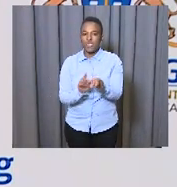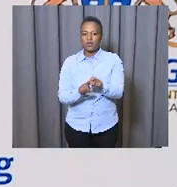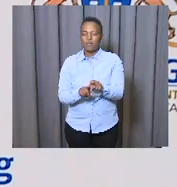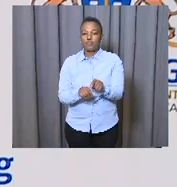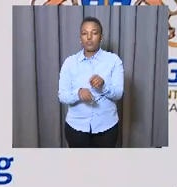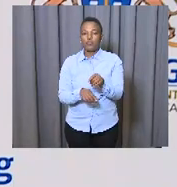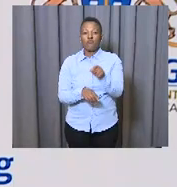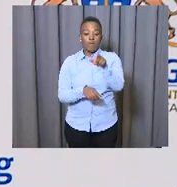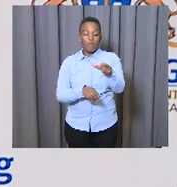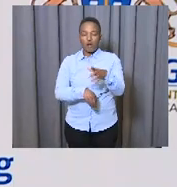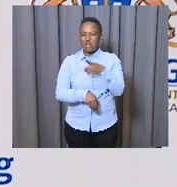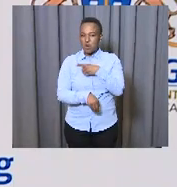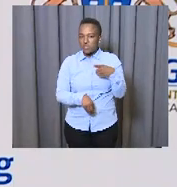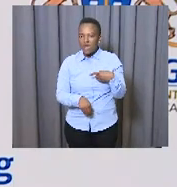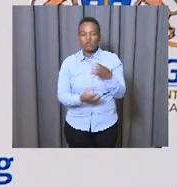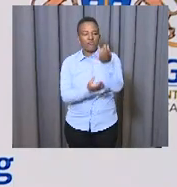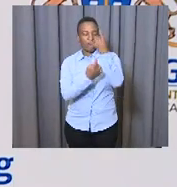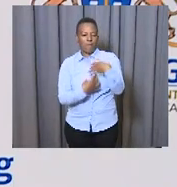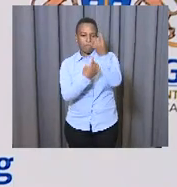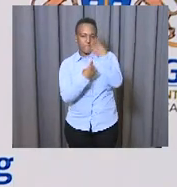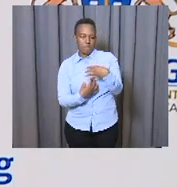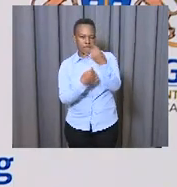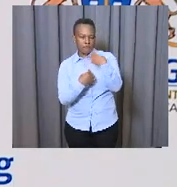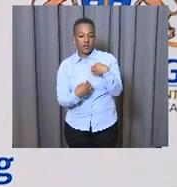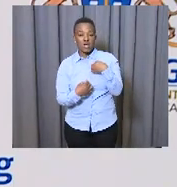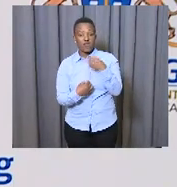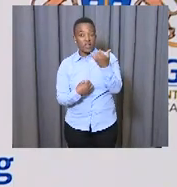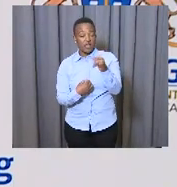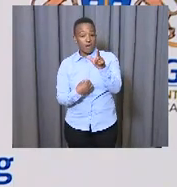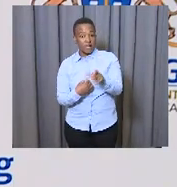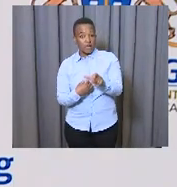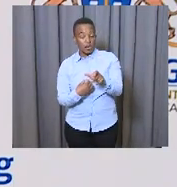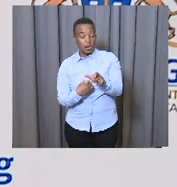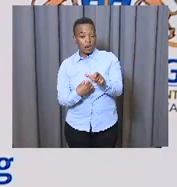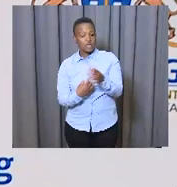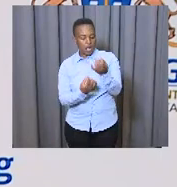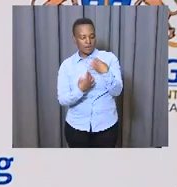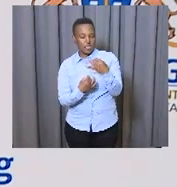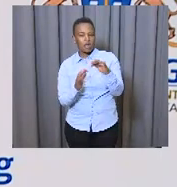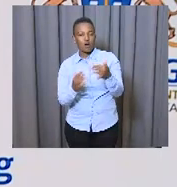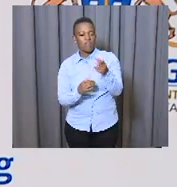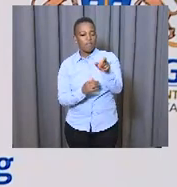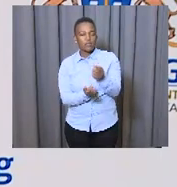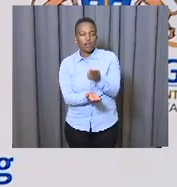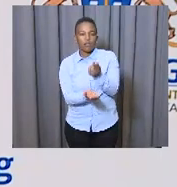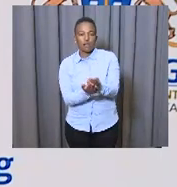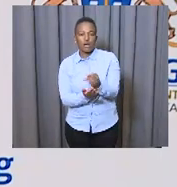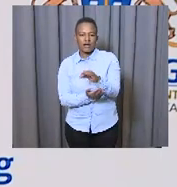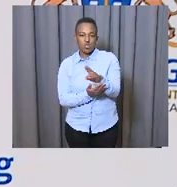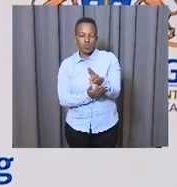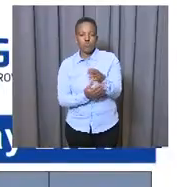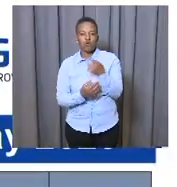from the clinicians about what is it that they are doing when people are either in ICU or in high